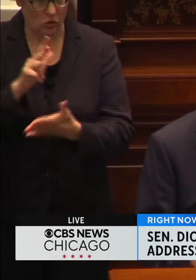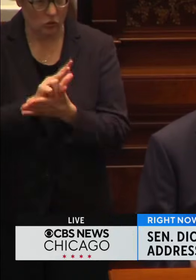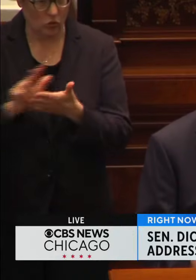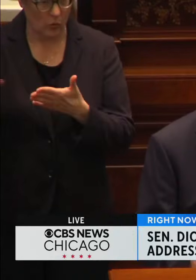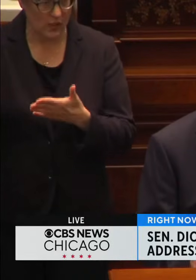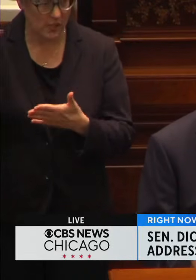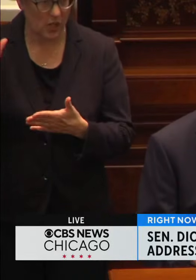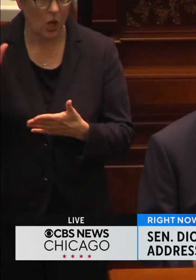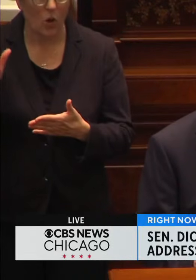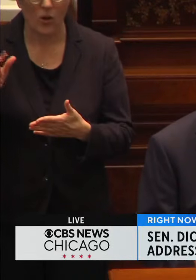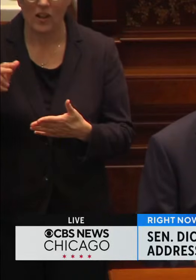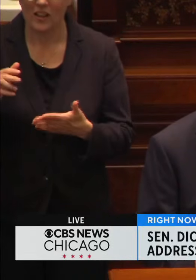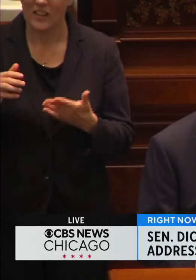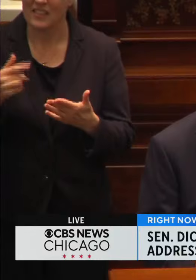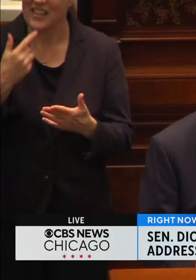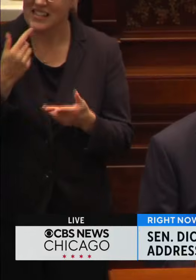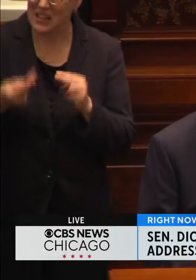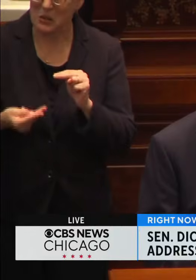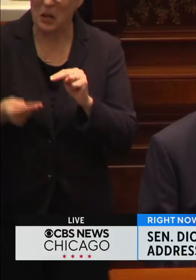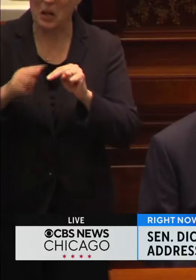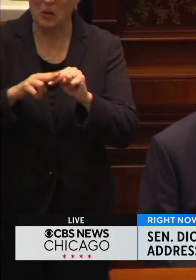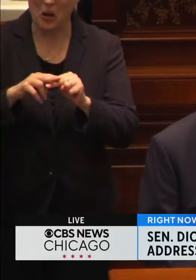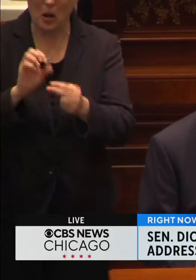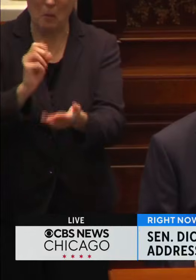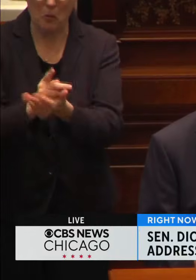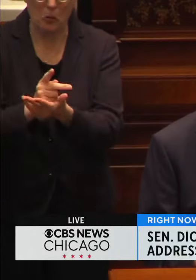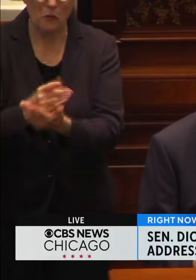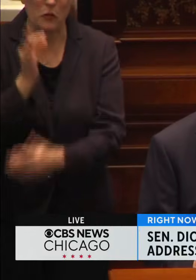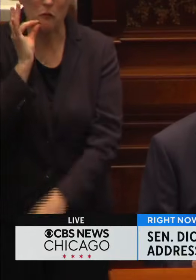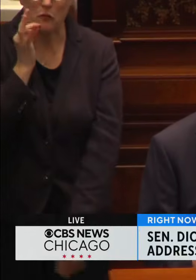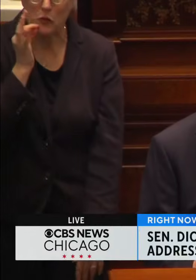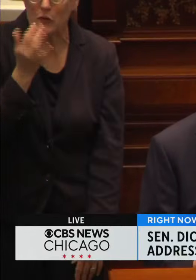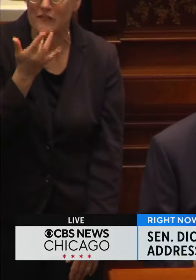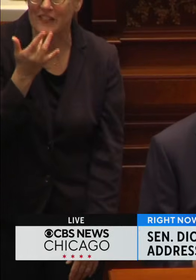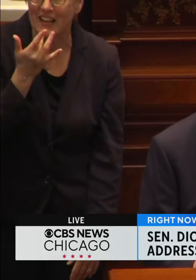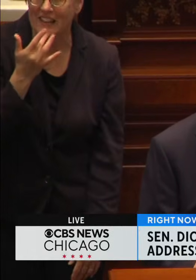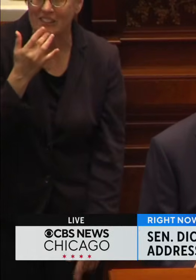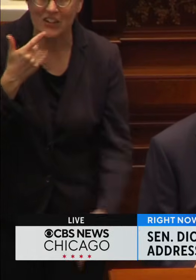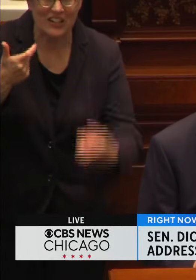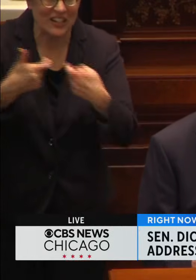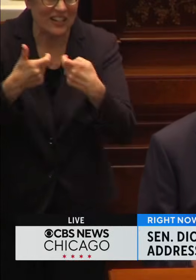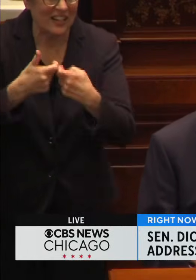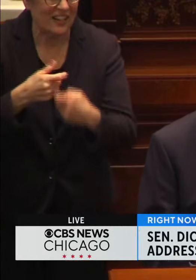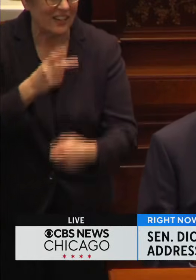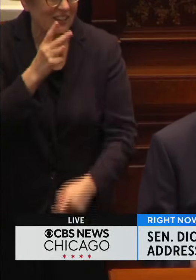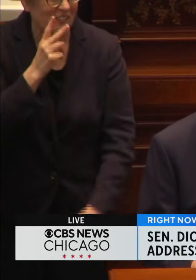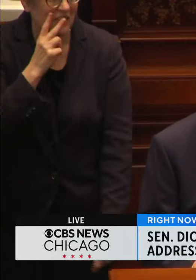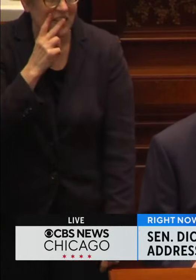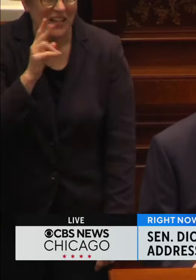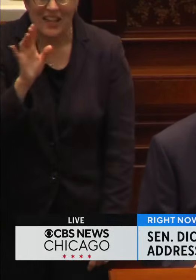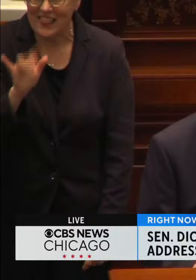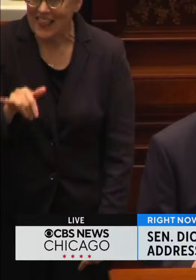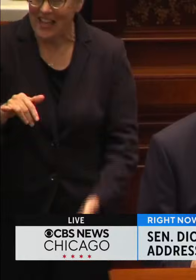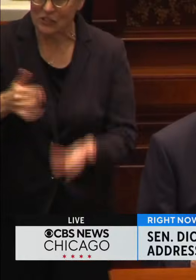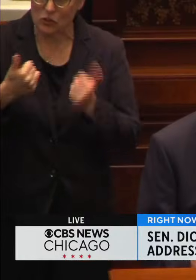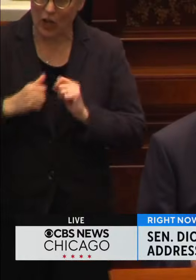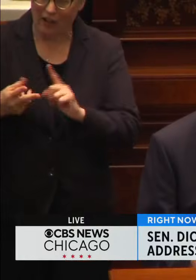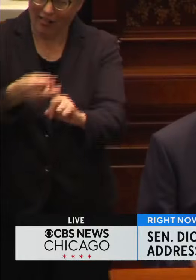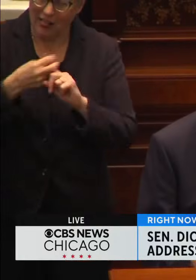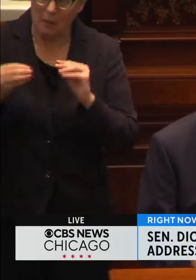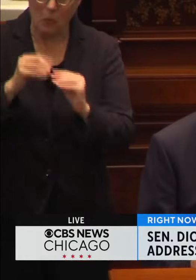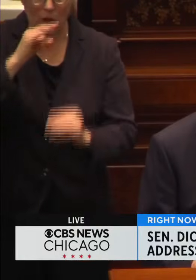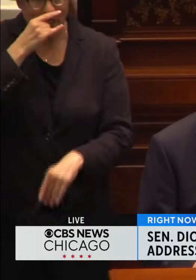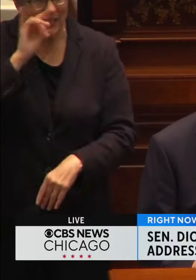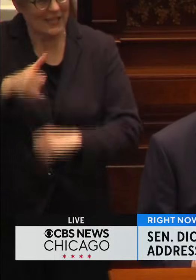of fruit-flavored vaping devices is an invitation for more kids to start vaping. This is dangerous. I hope that